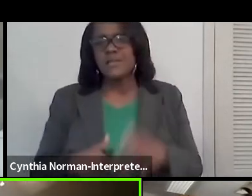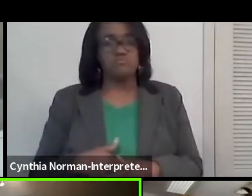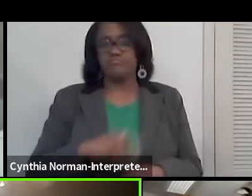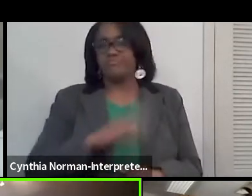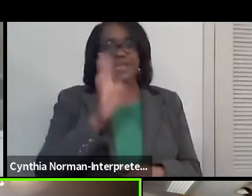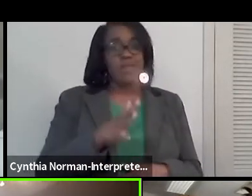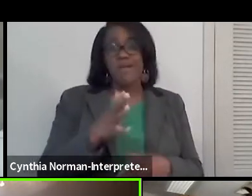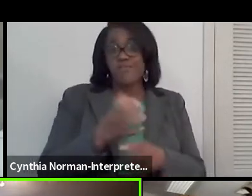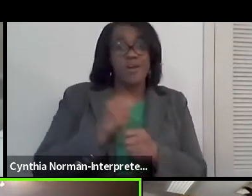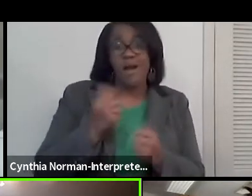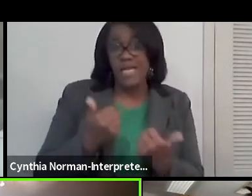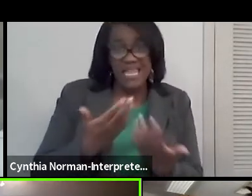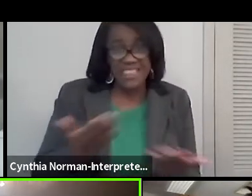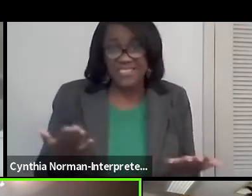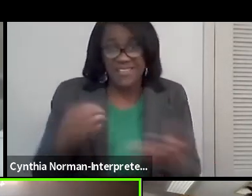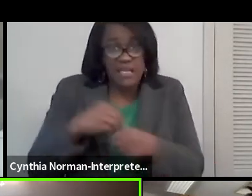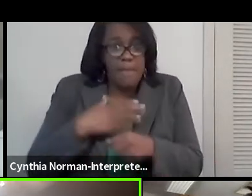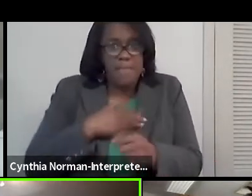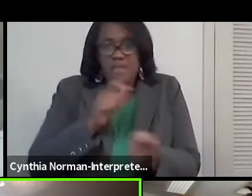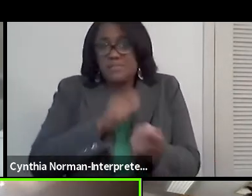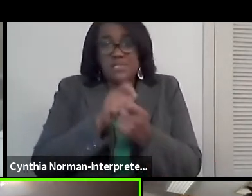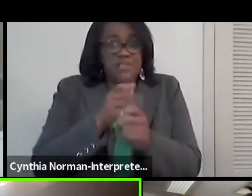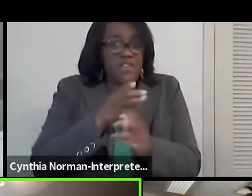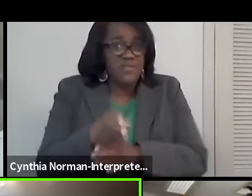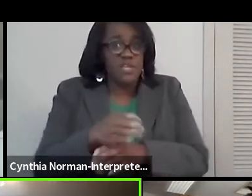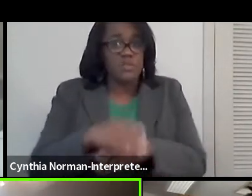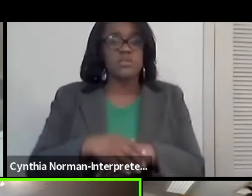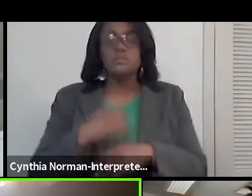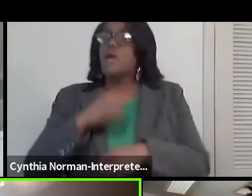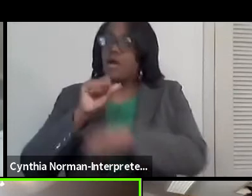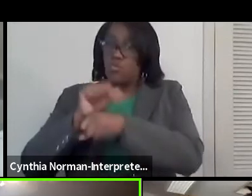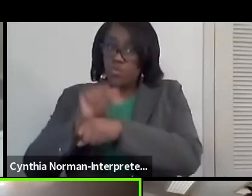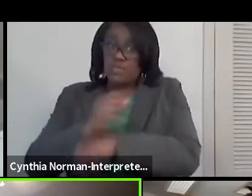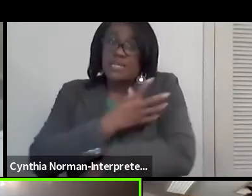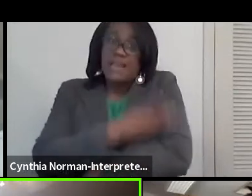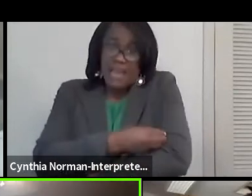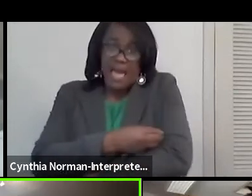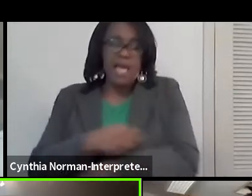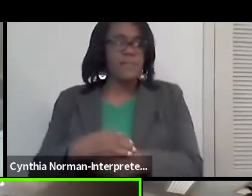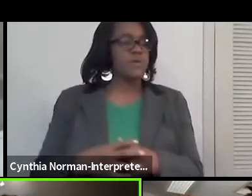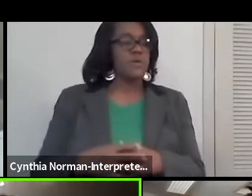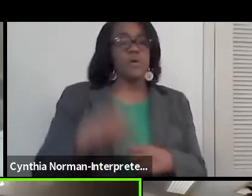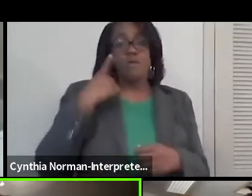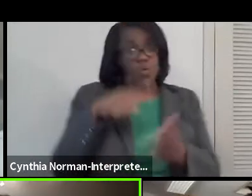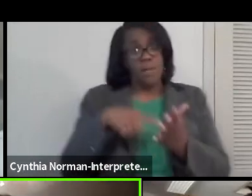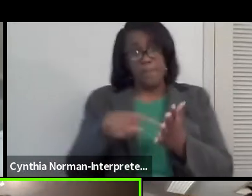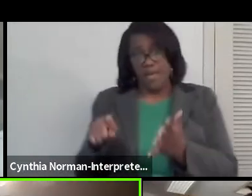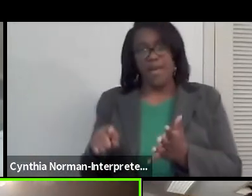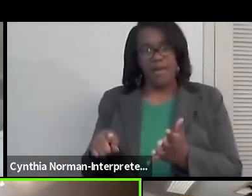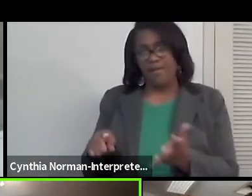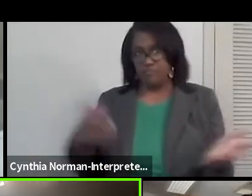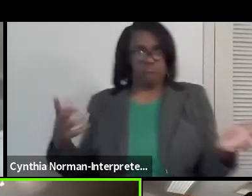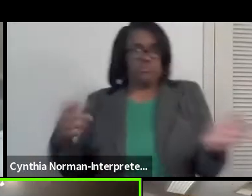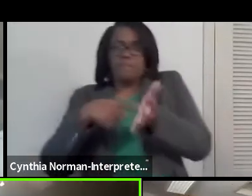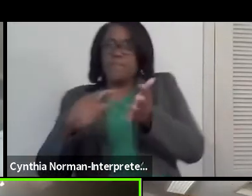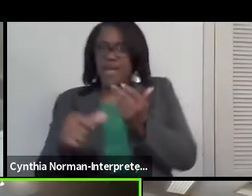anything in my specific field. I did get to work in a lab for pay, like as a paid